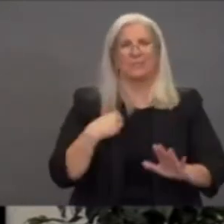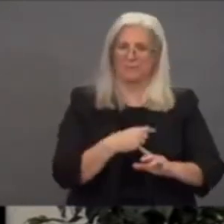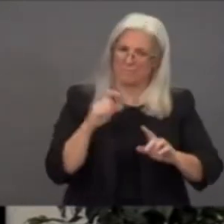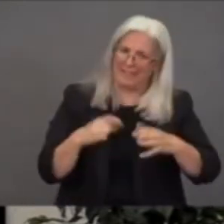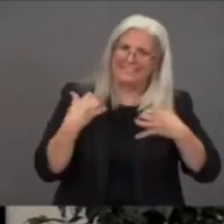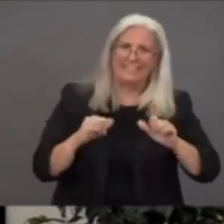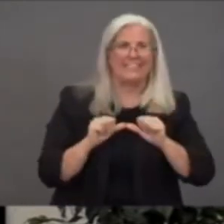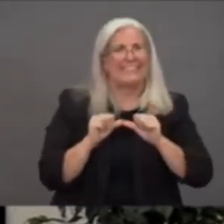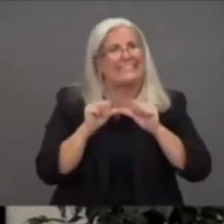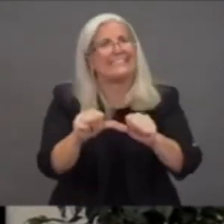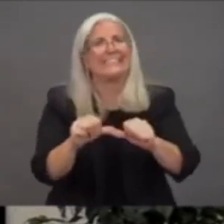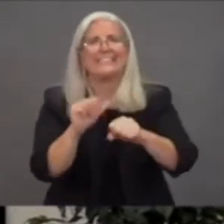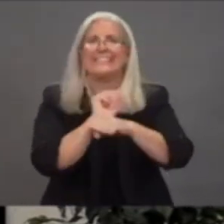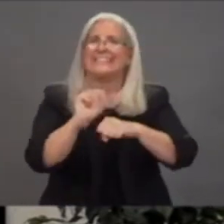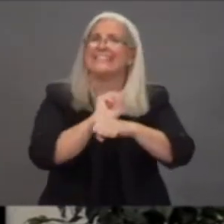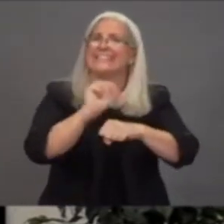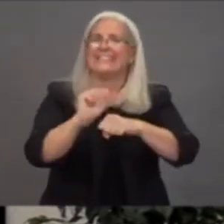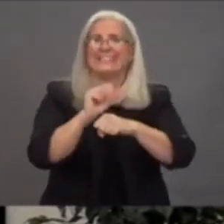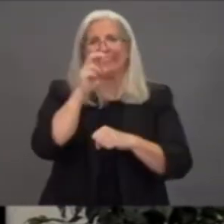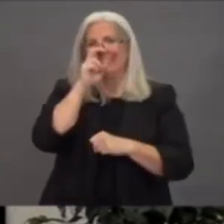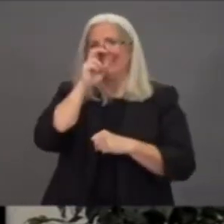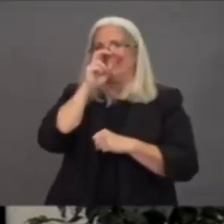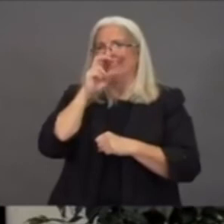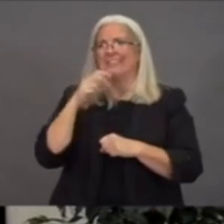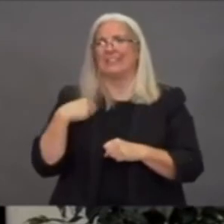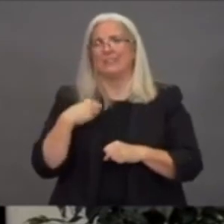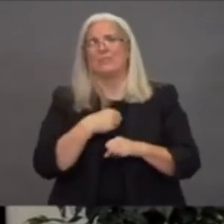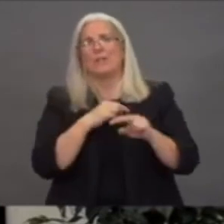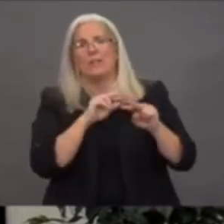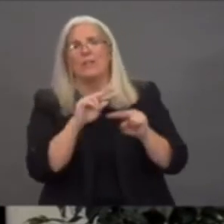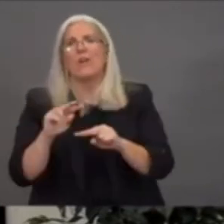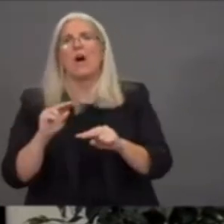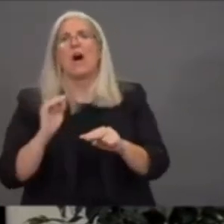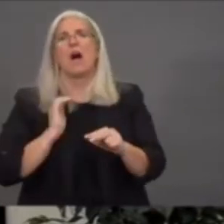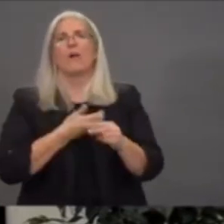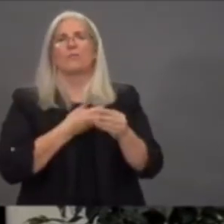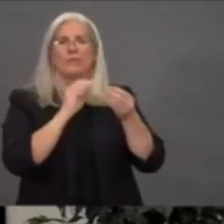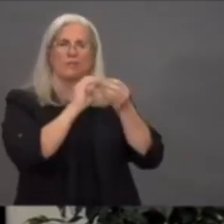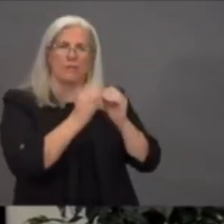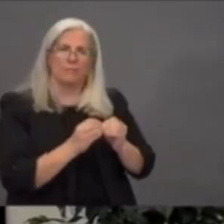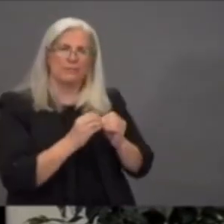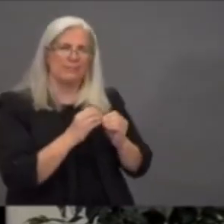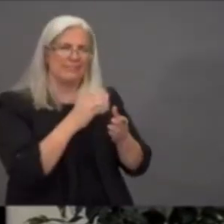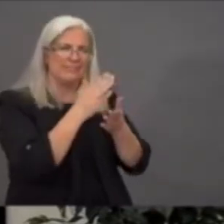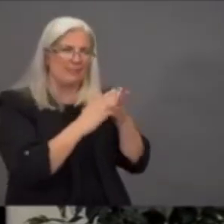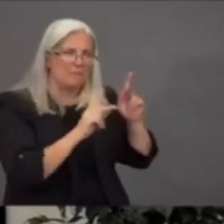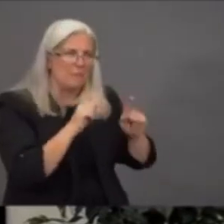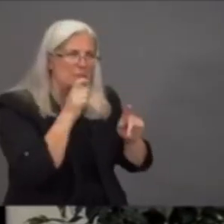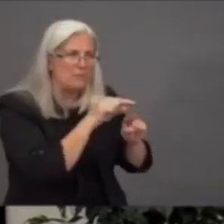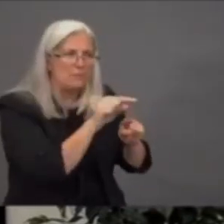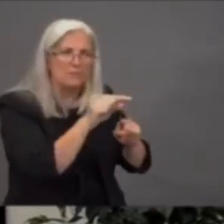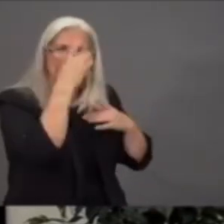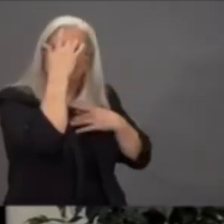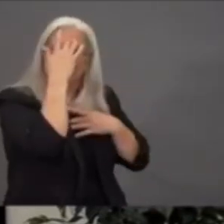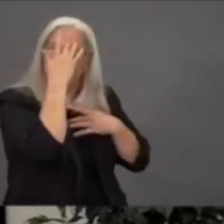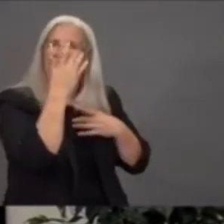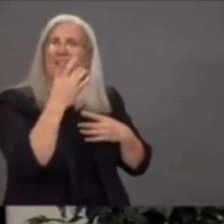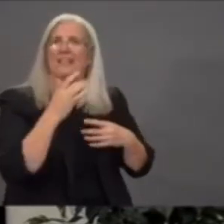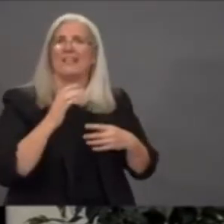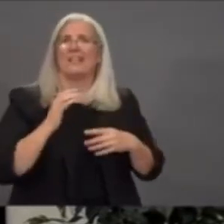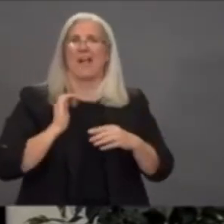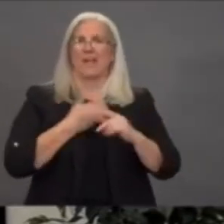look at some of our cases of COVID in our county. And I found out that, you know, the team found out